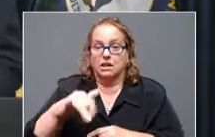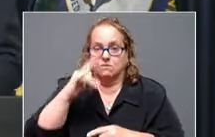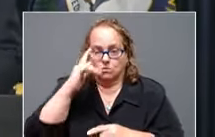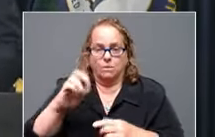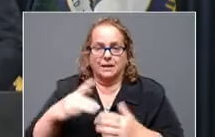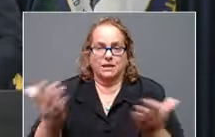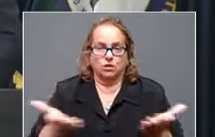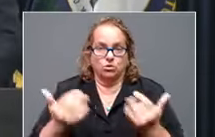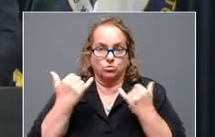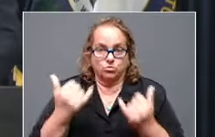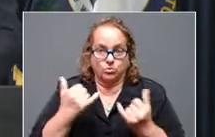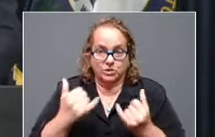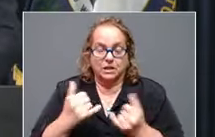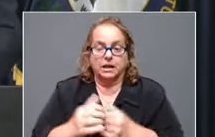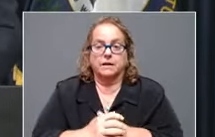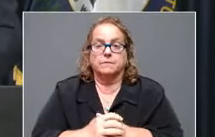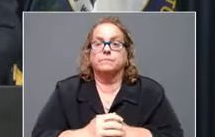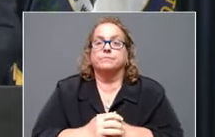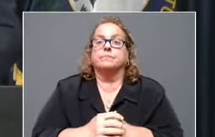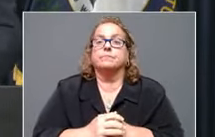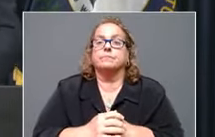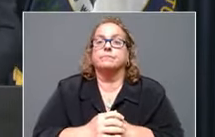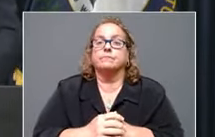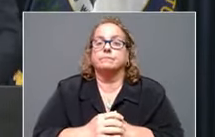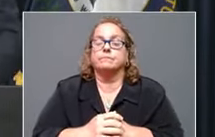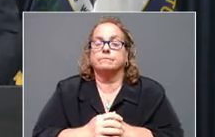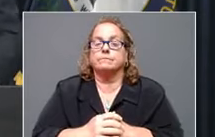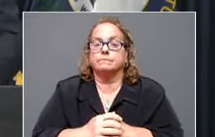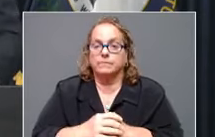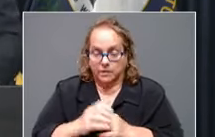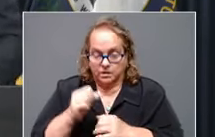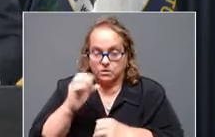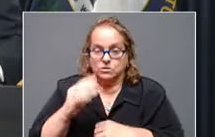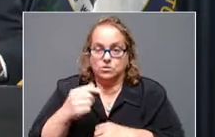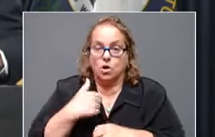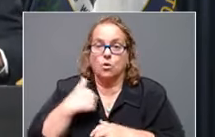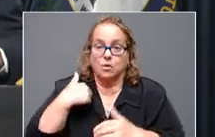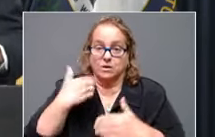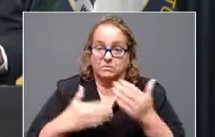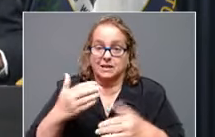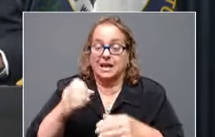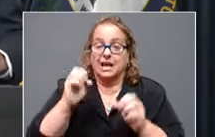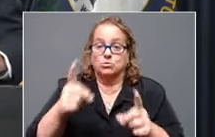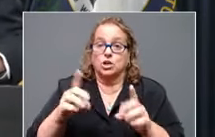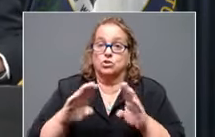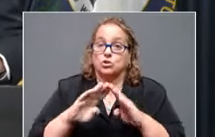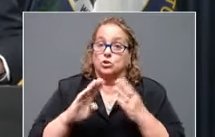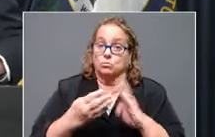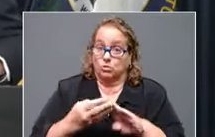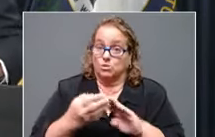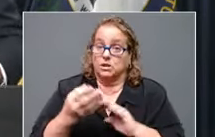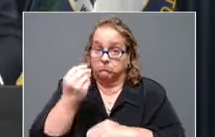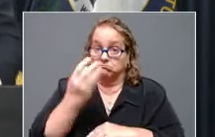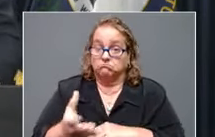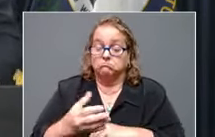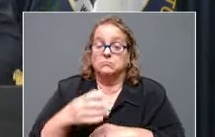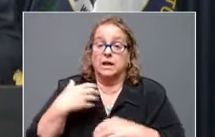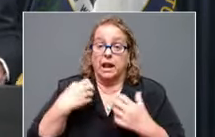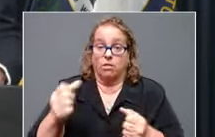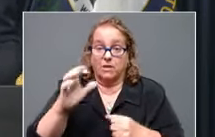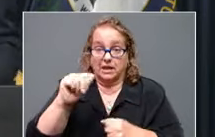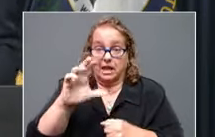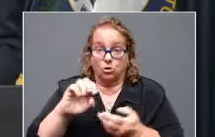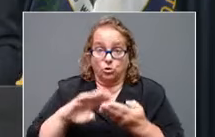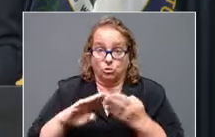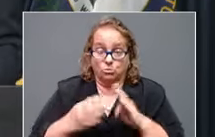we absolutely have to take. Again, when you look at the facts, we know that wearing masks